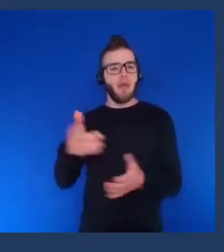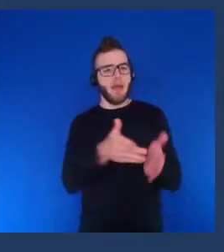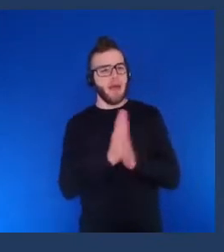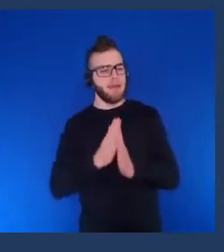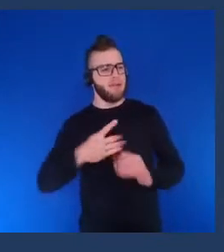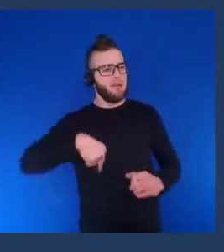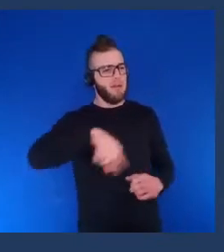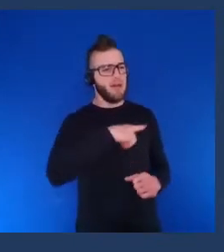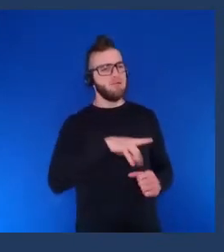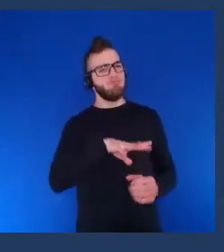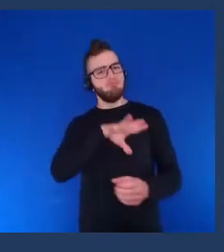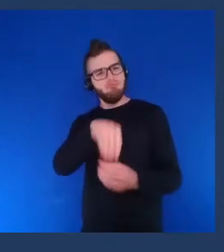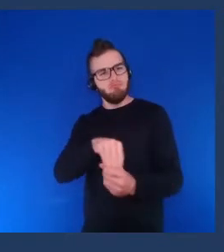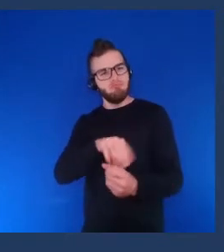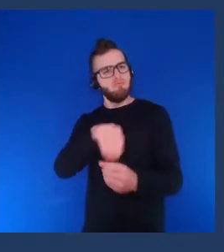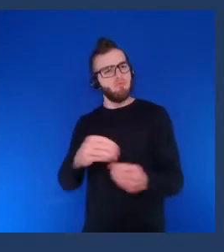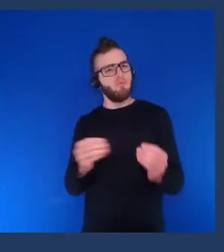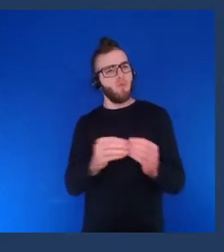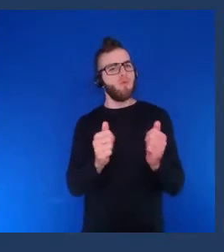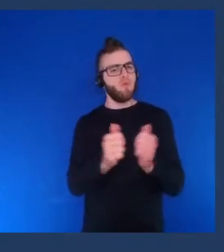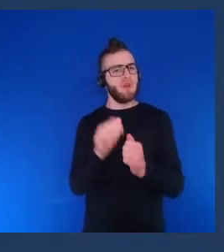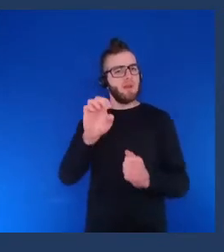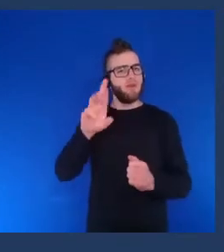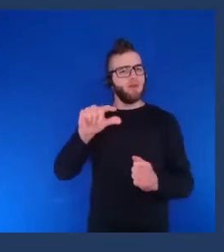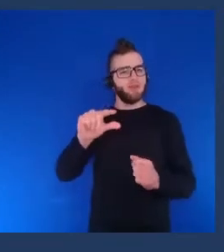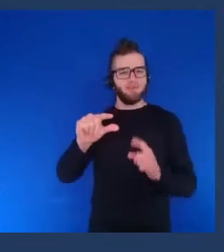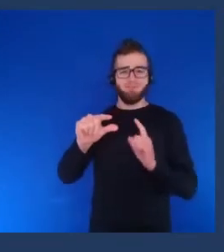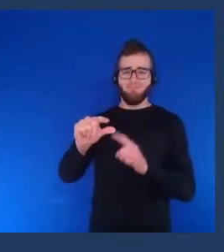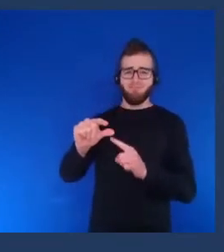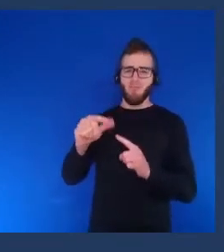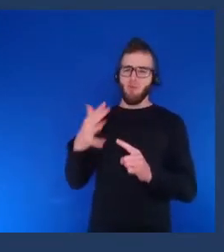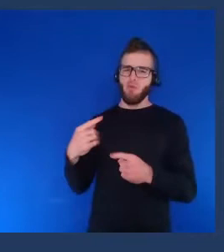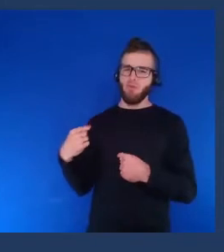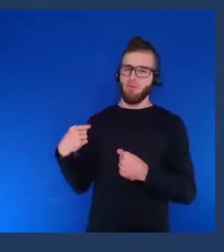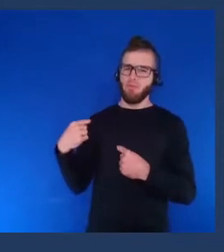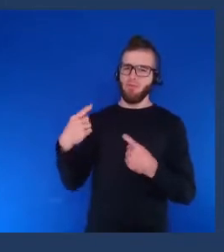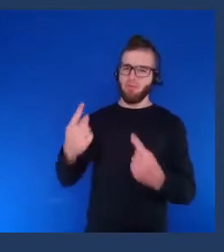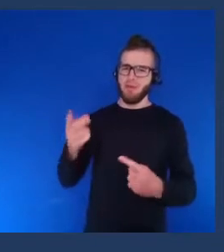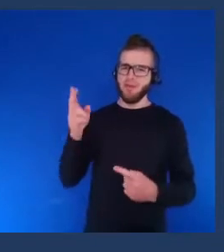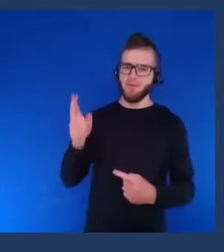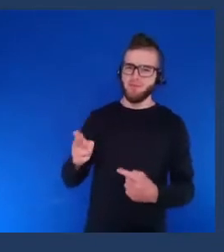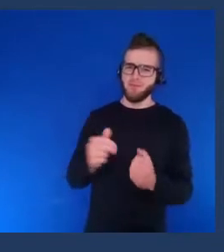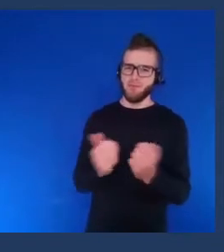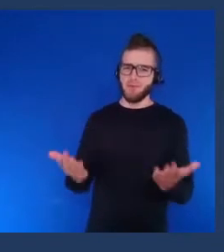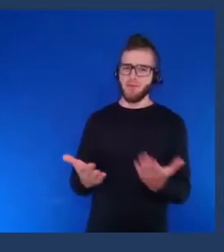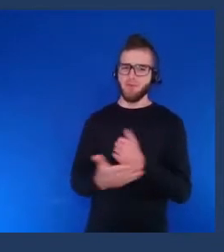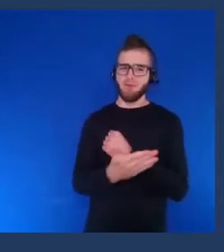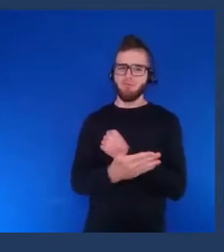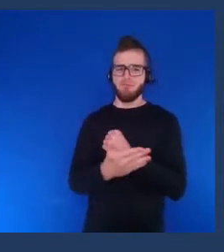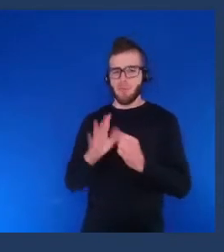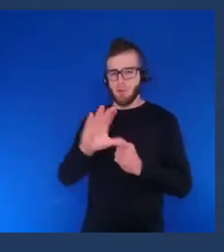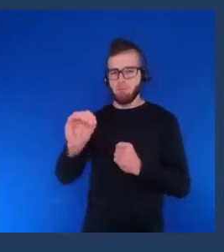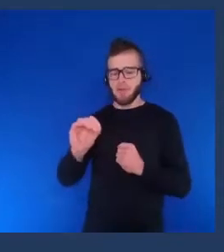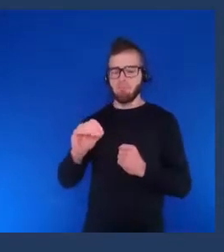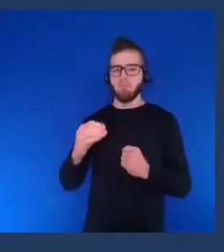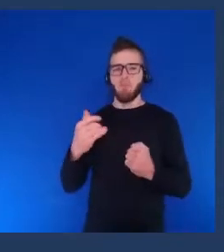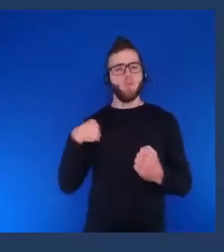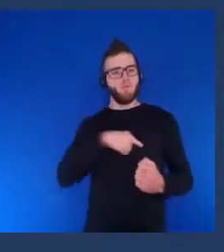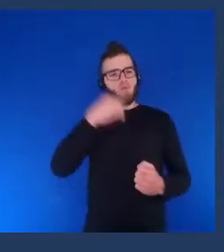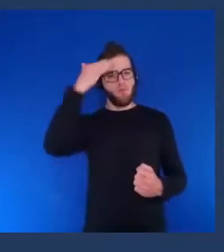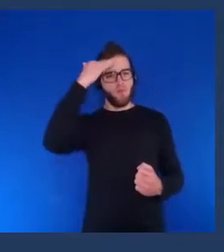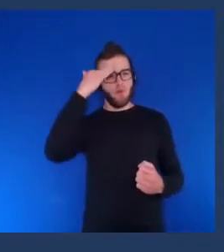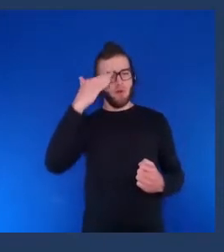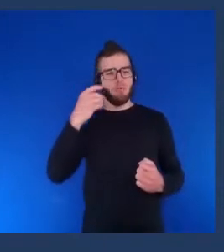The ERGs have a long, rich history in this company, and we were aware of that, but it was time for us to kind of step in and take more of a